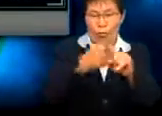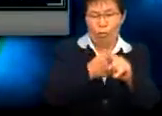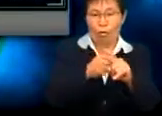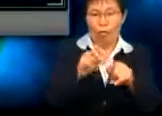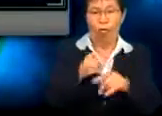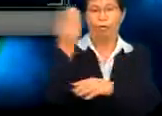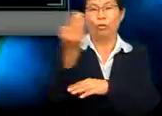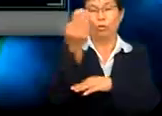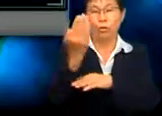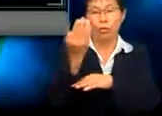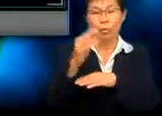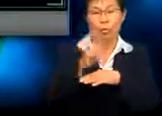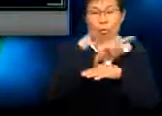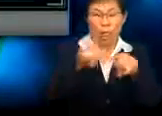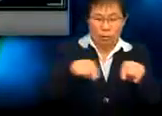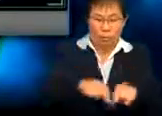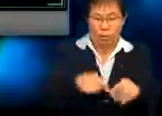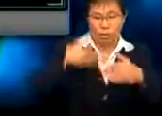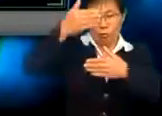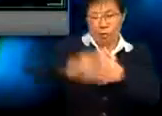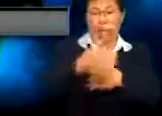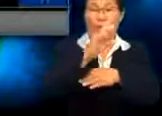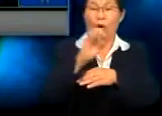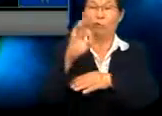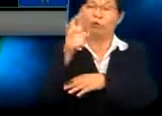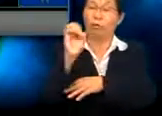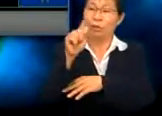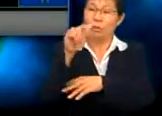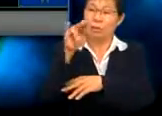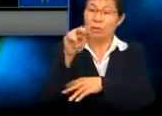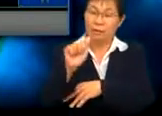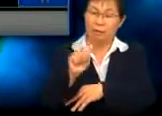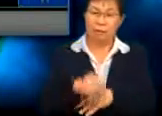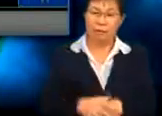the normal position to the front of the retina.